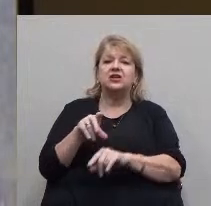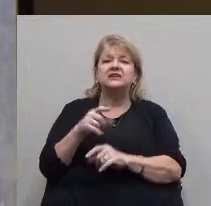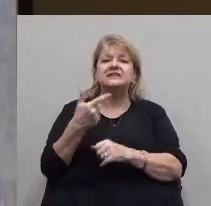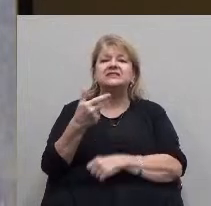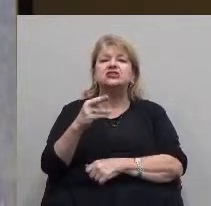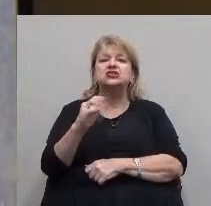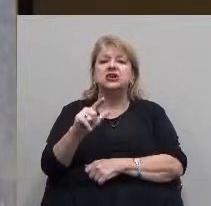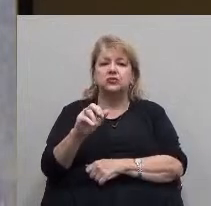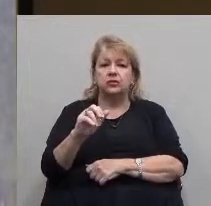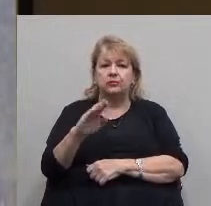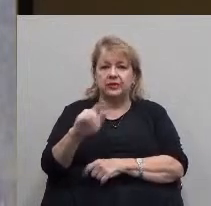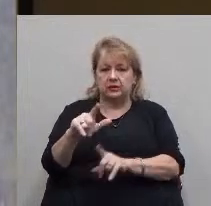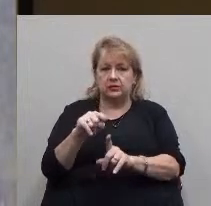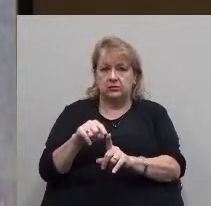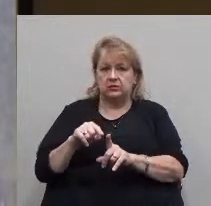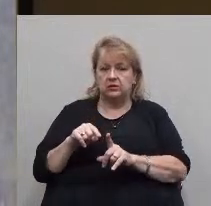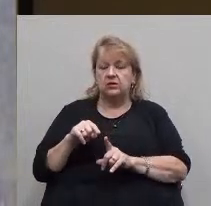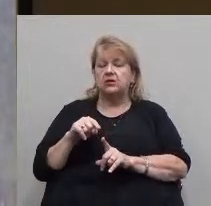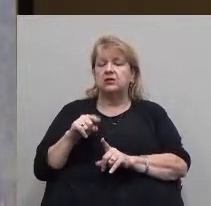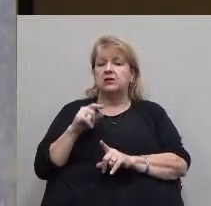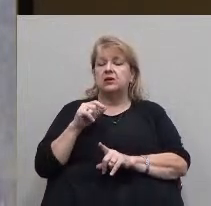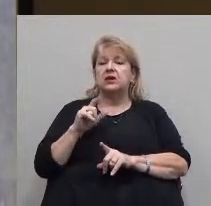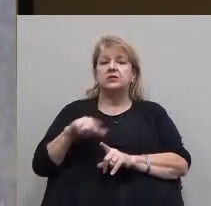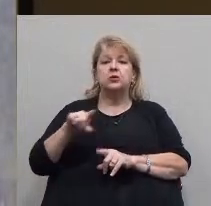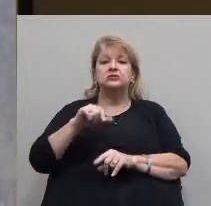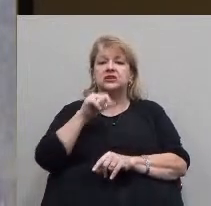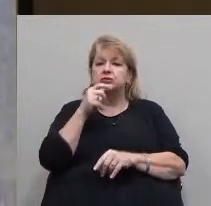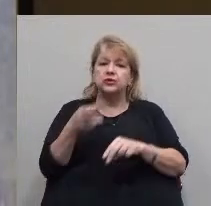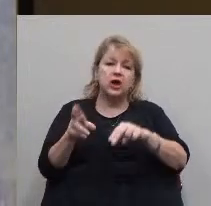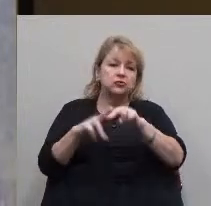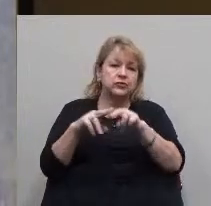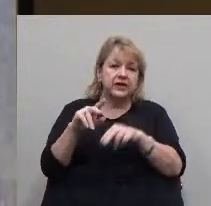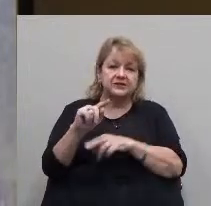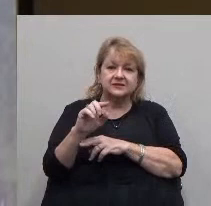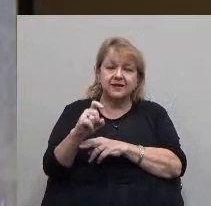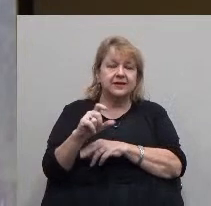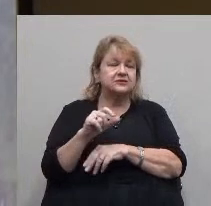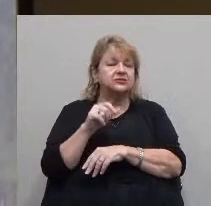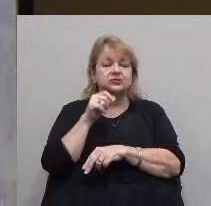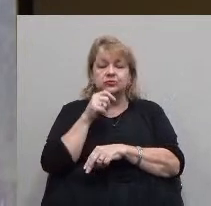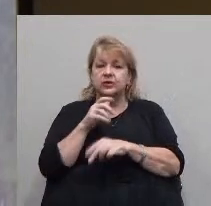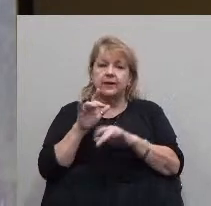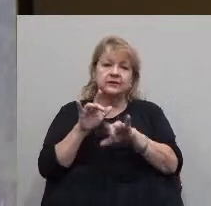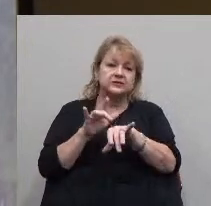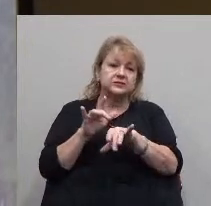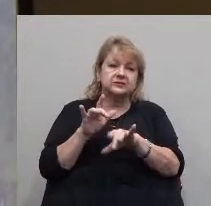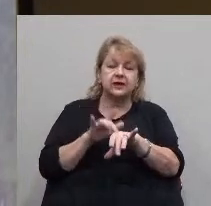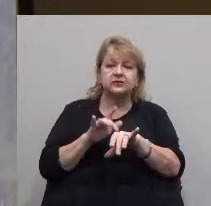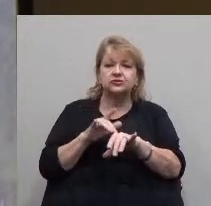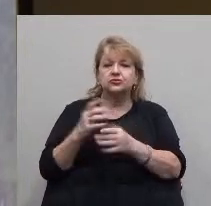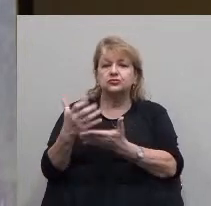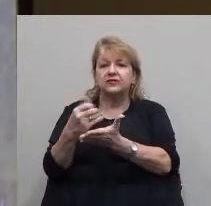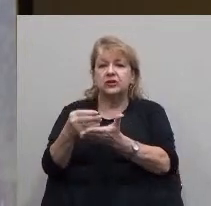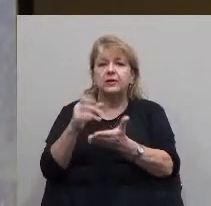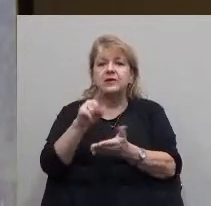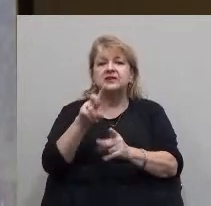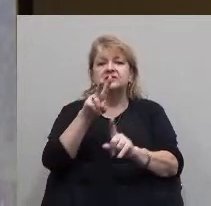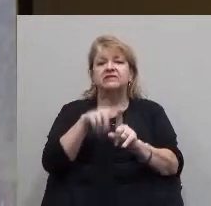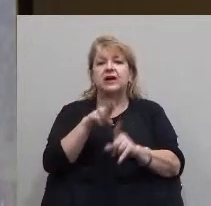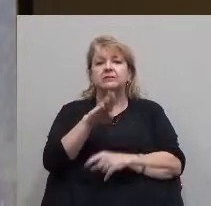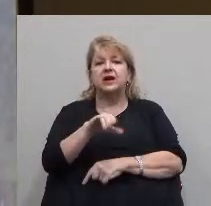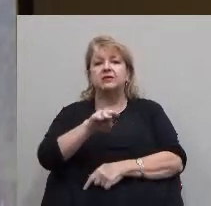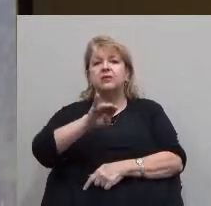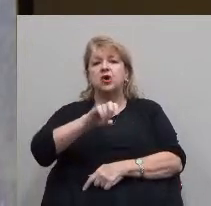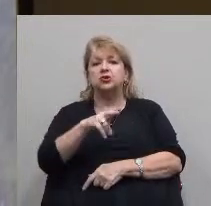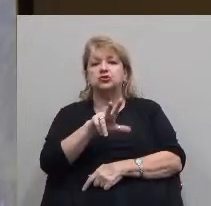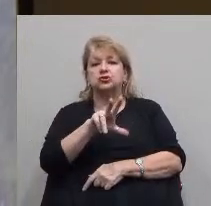general bills, the ones that don't raise taxes or touch revenue, those things, had to have been filed by March 31st,